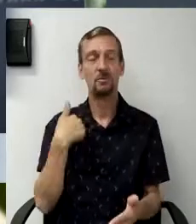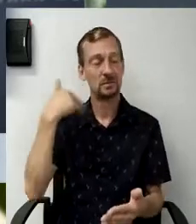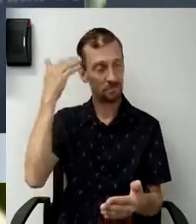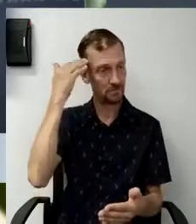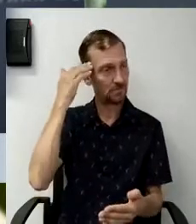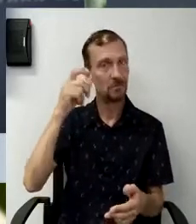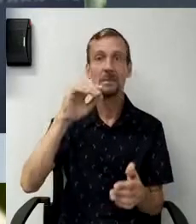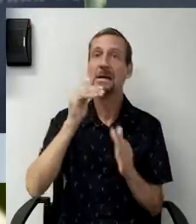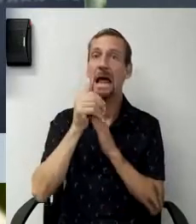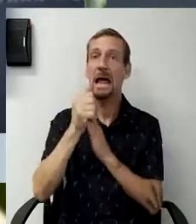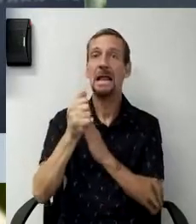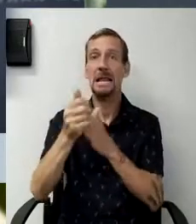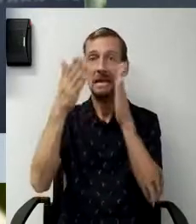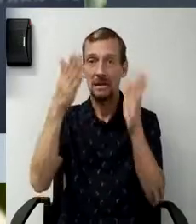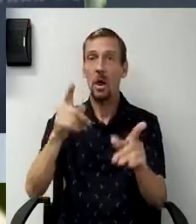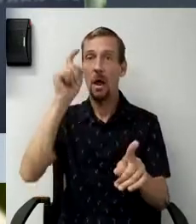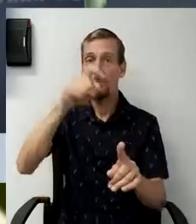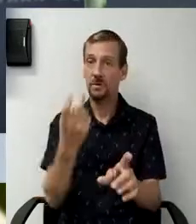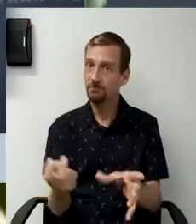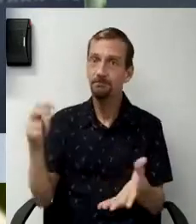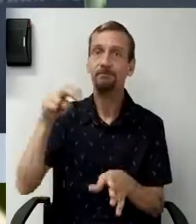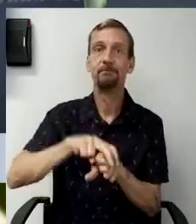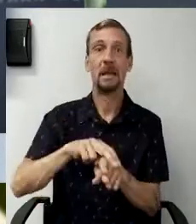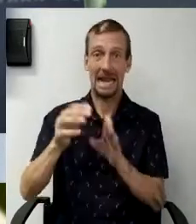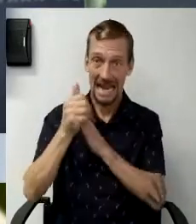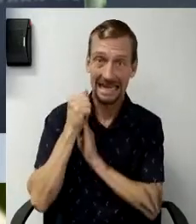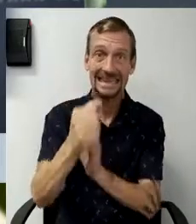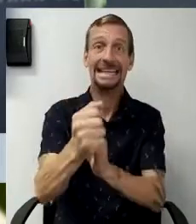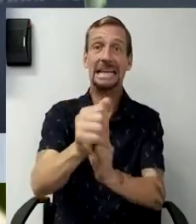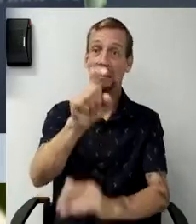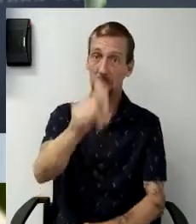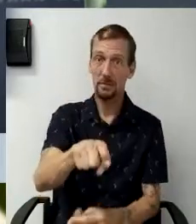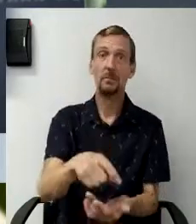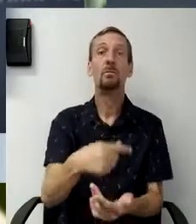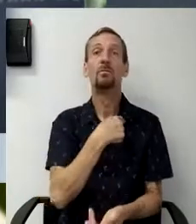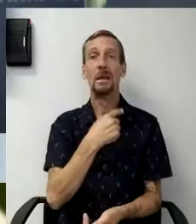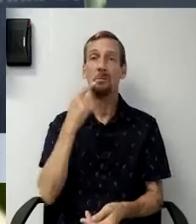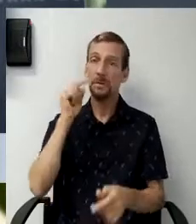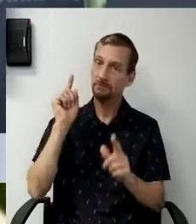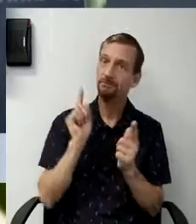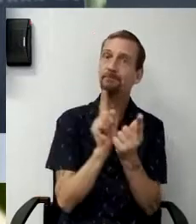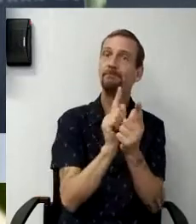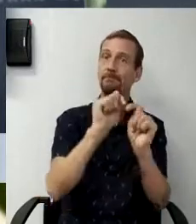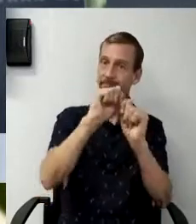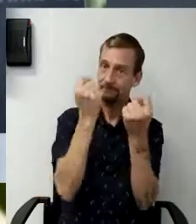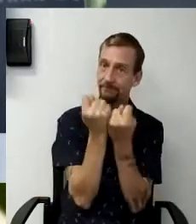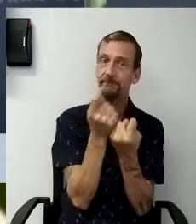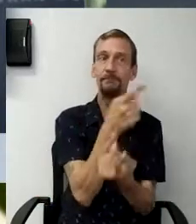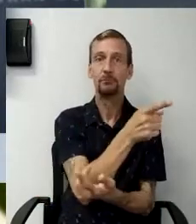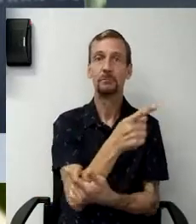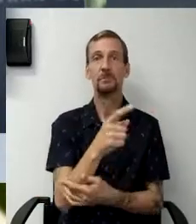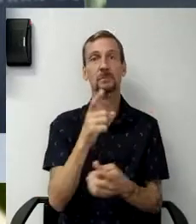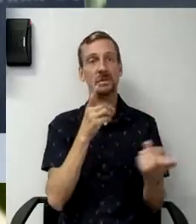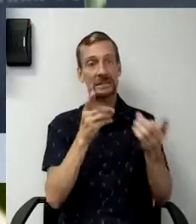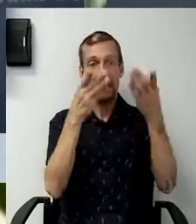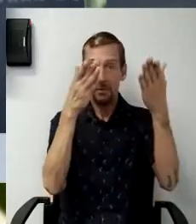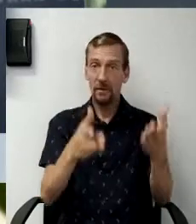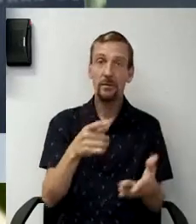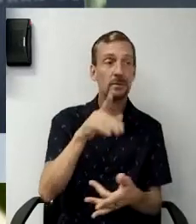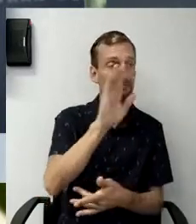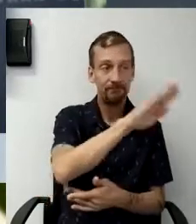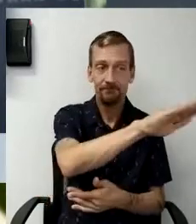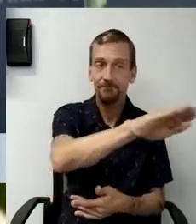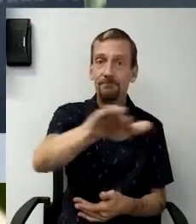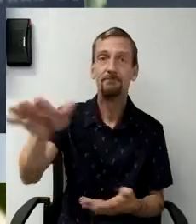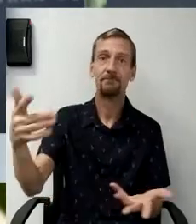leaders have to step up and they have to lead. And so I would go to the executive team, I would go to our directors, and I